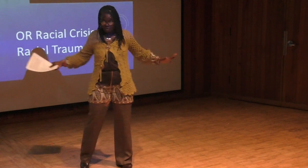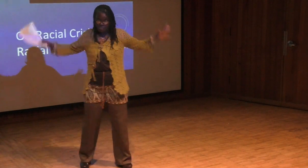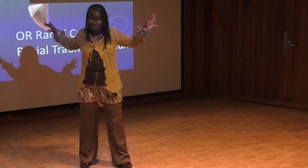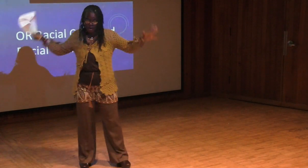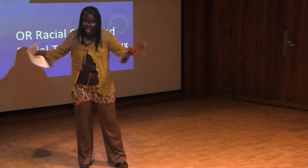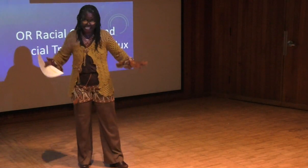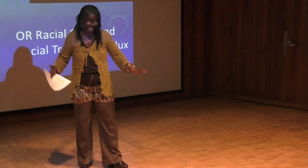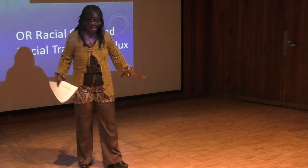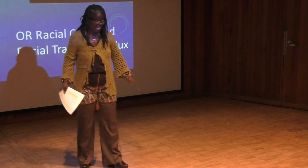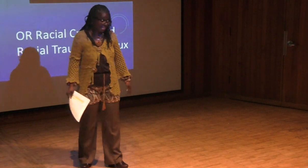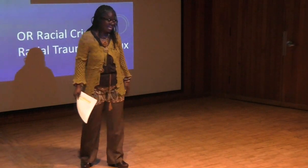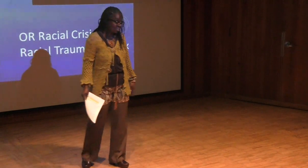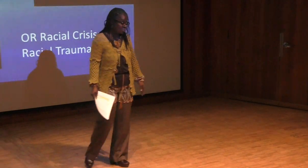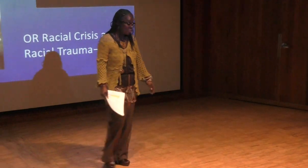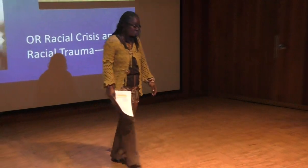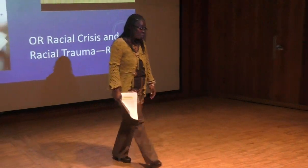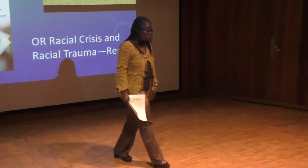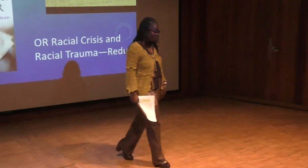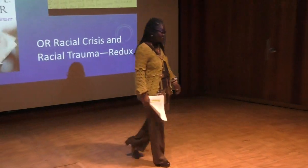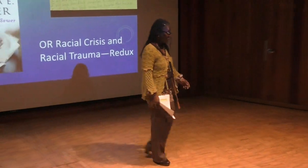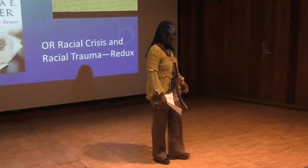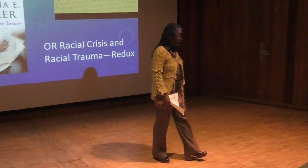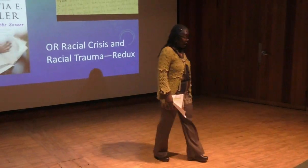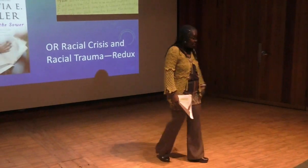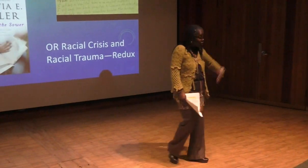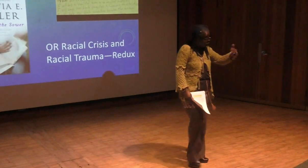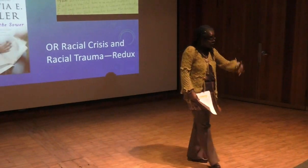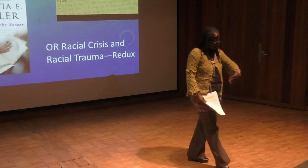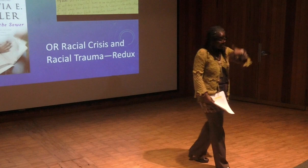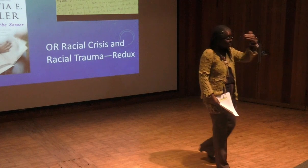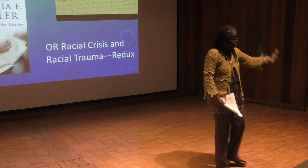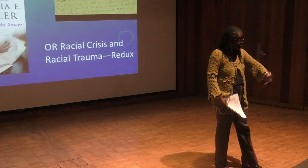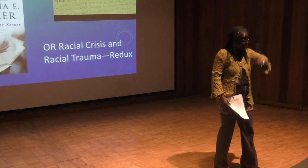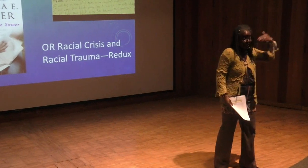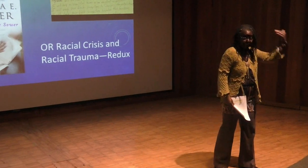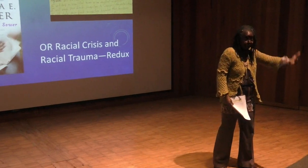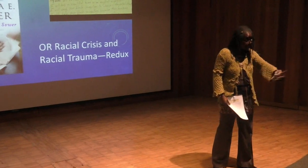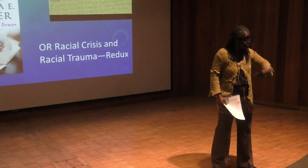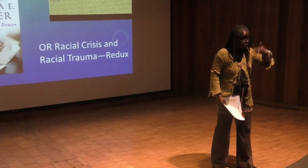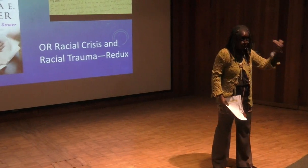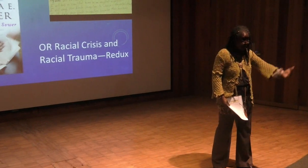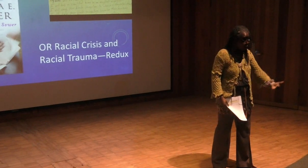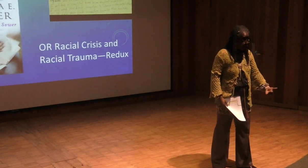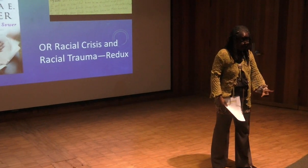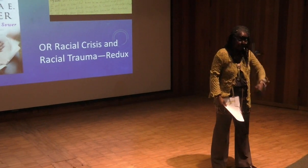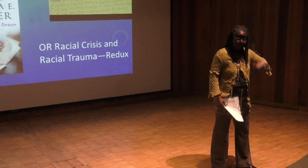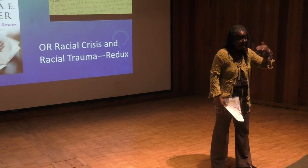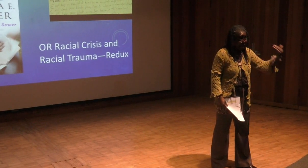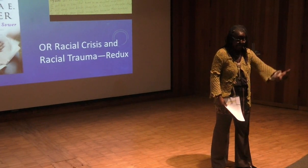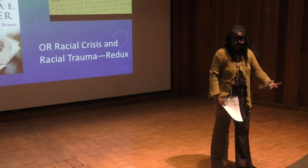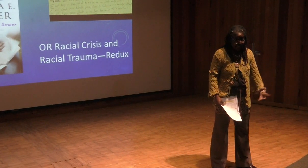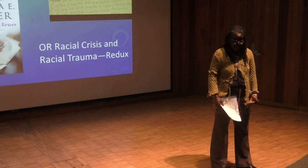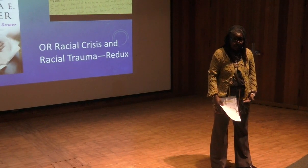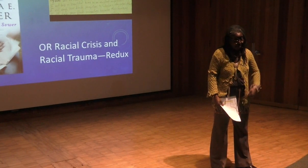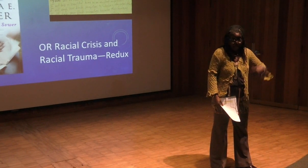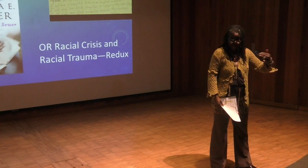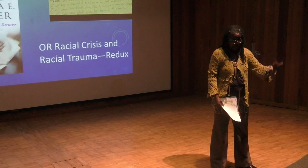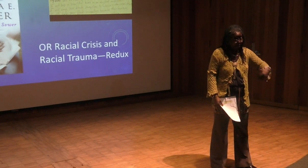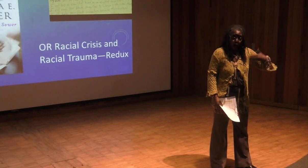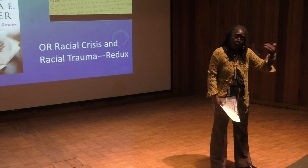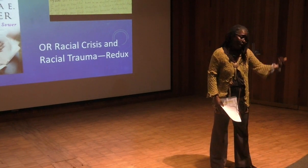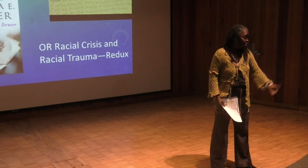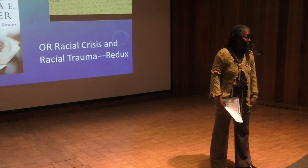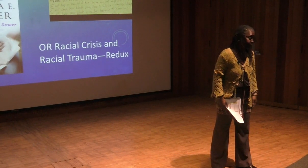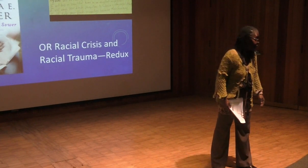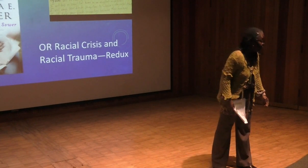That novel is crazy, the things that those robots are doing. And they're doing it because the humans continue to try to oppress them and enslave them, and